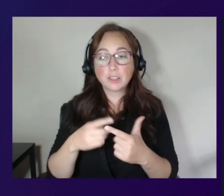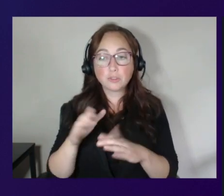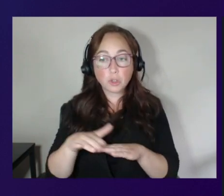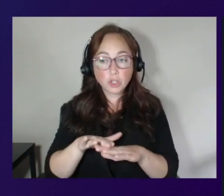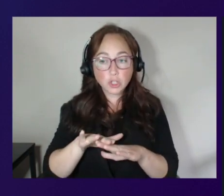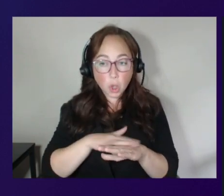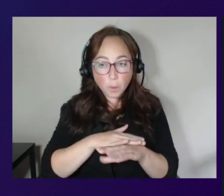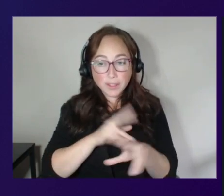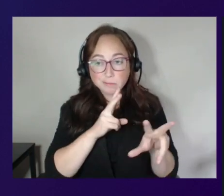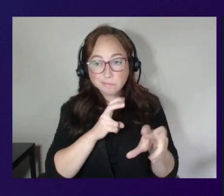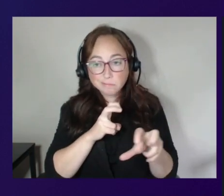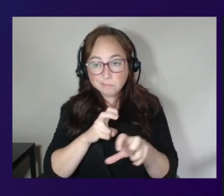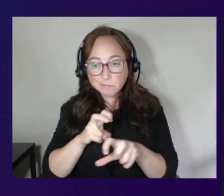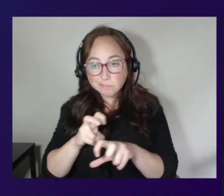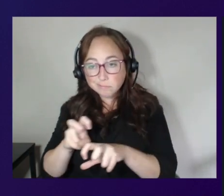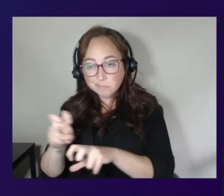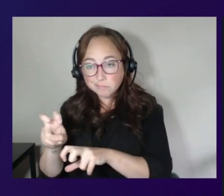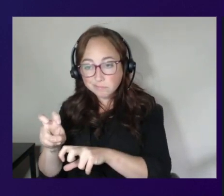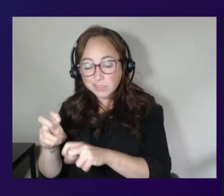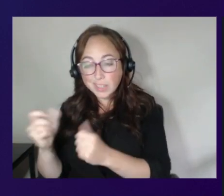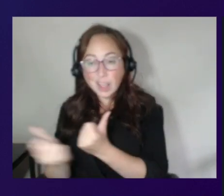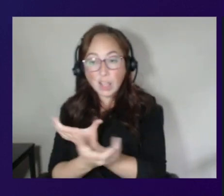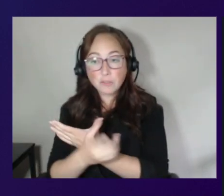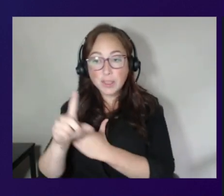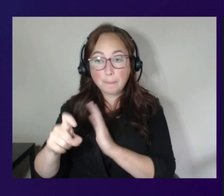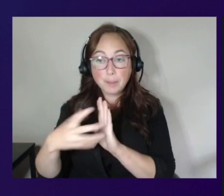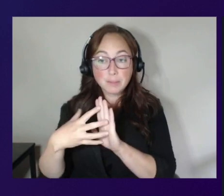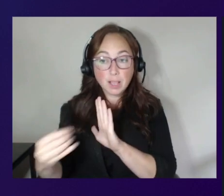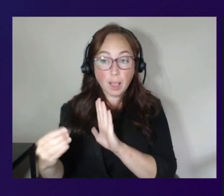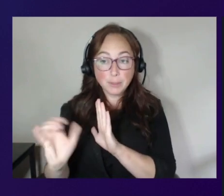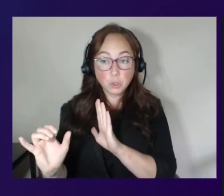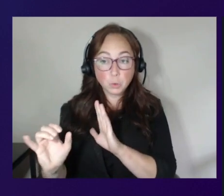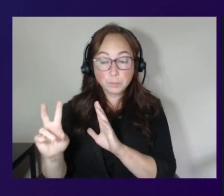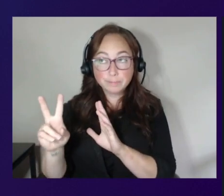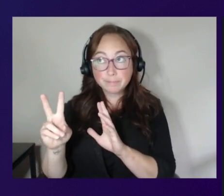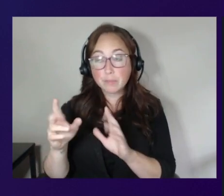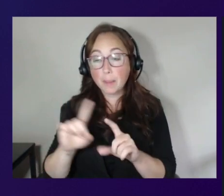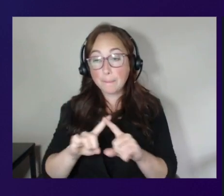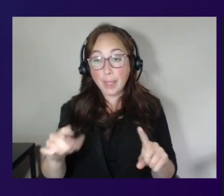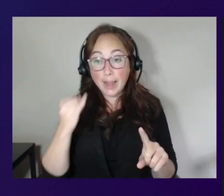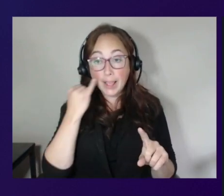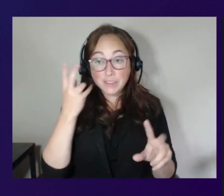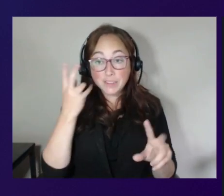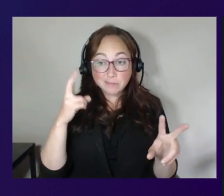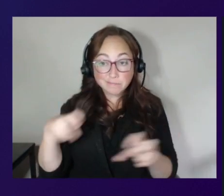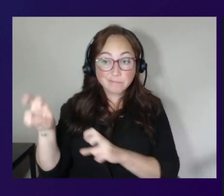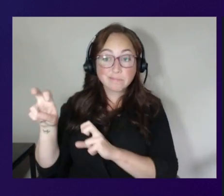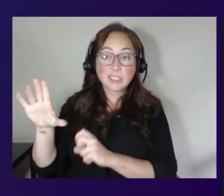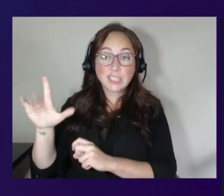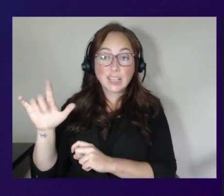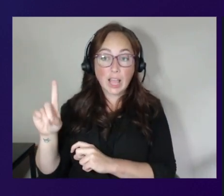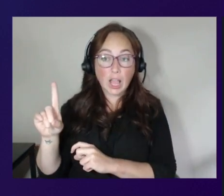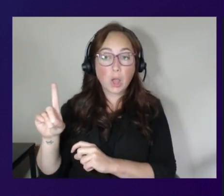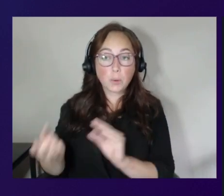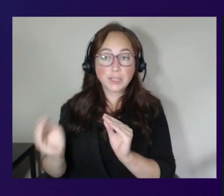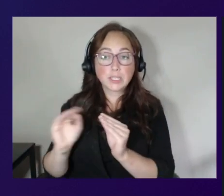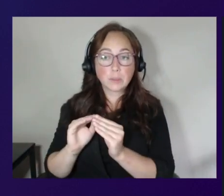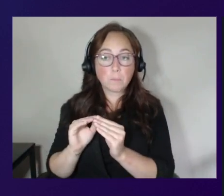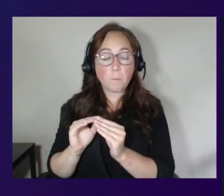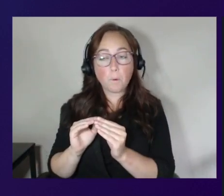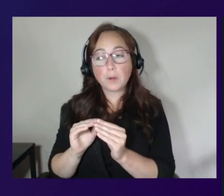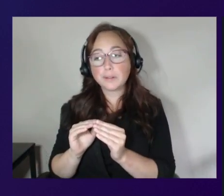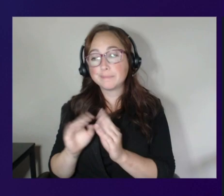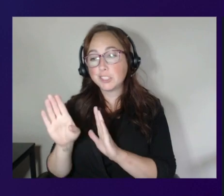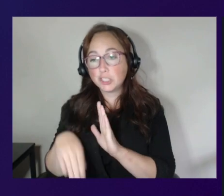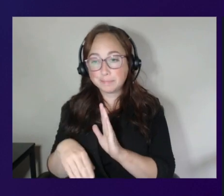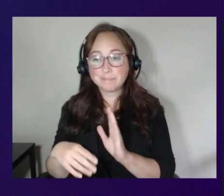while having everything duplicated. Moving to the cloud immediately makes that more financially, comfortable